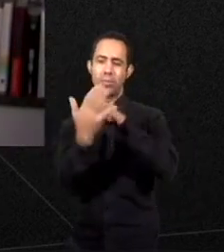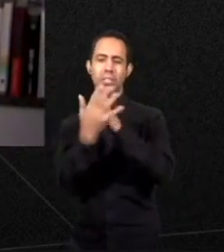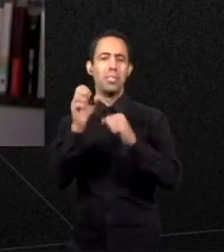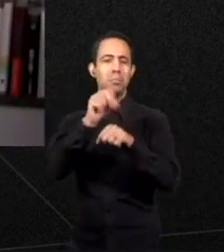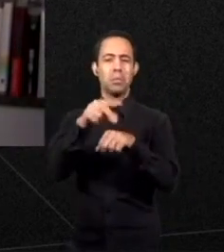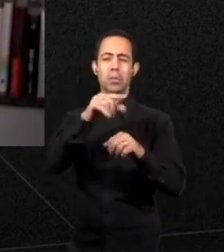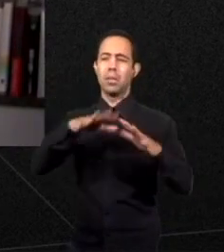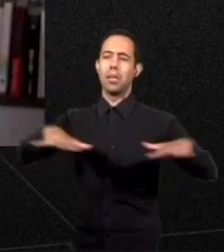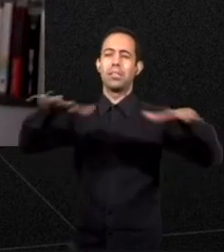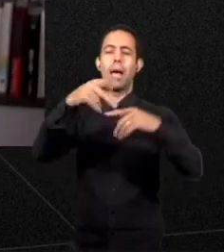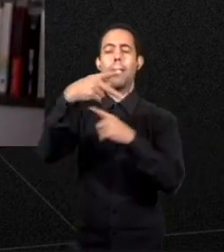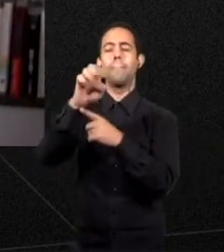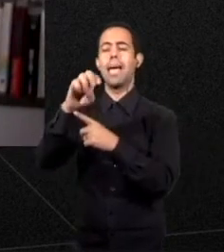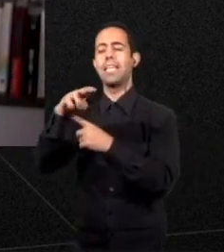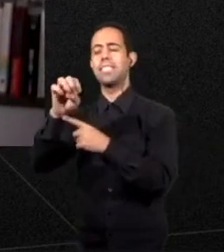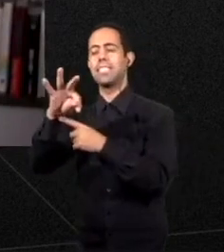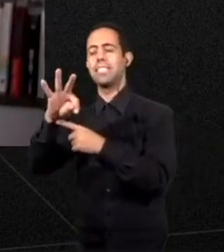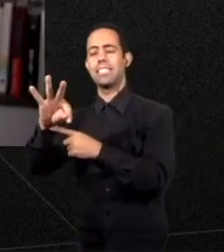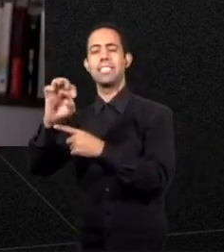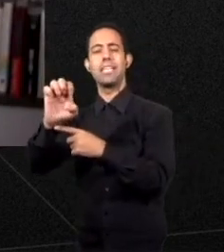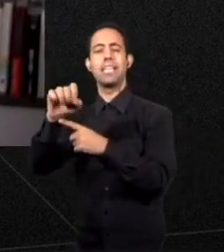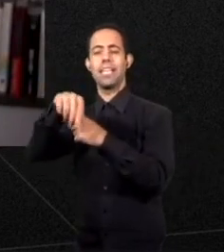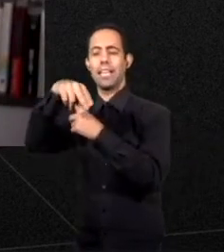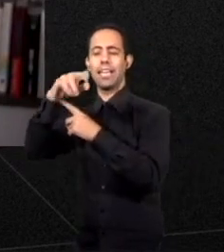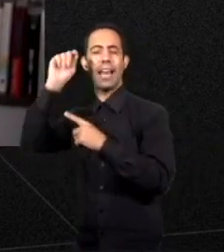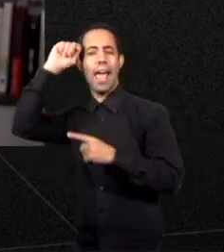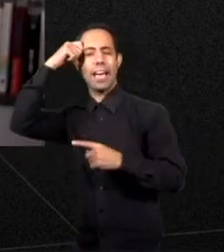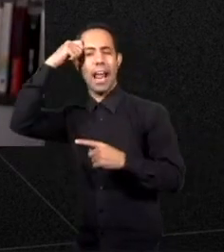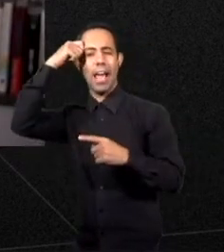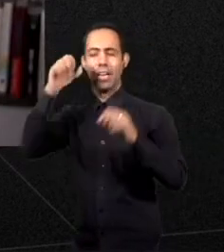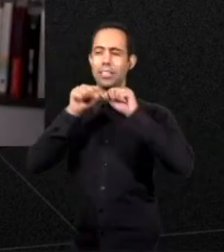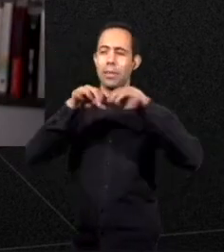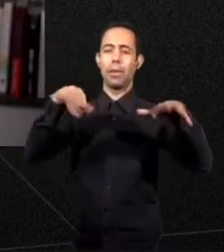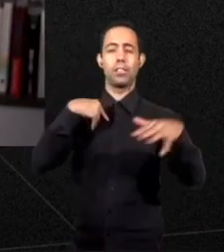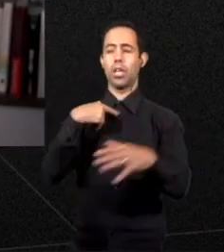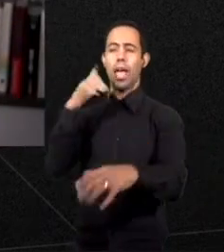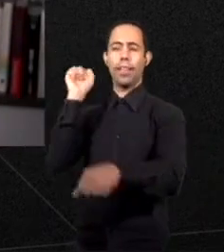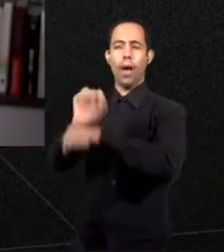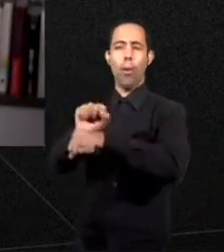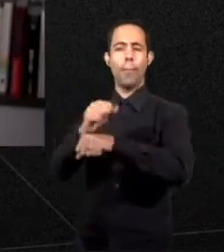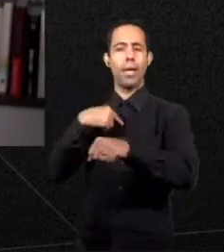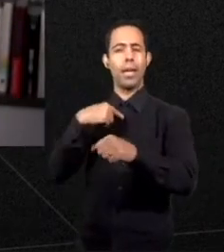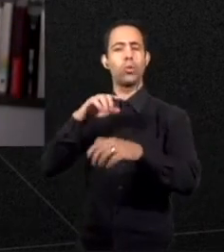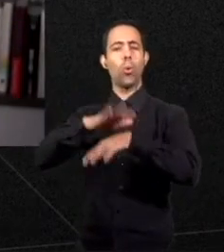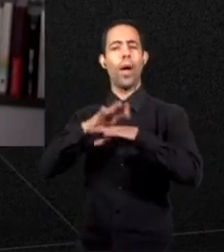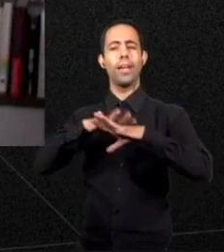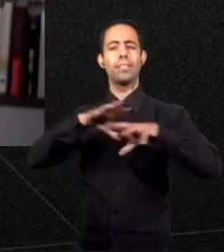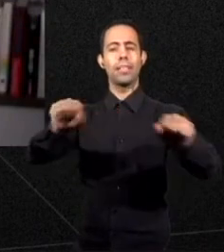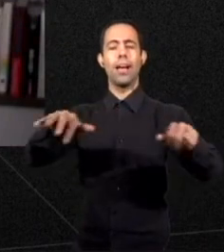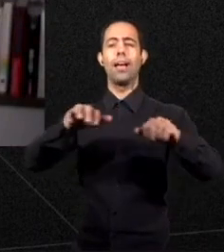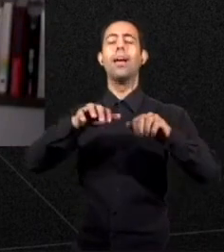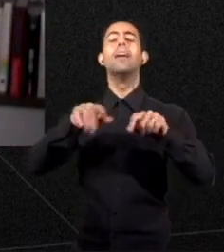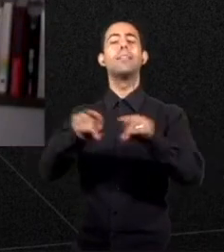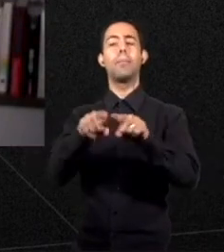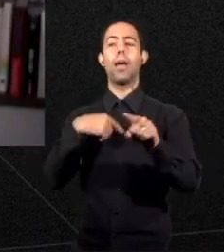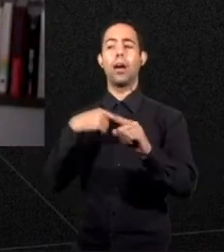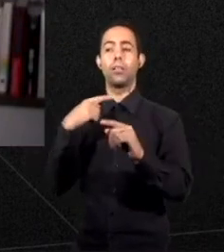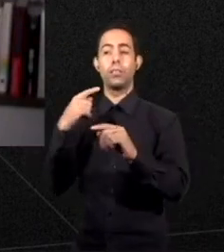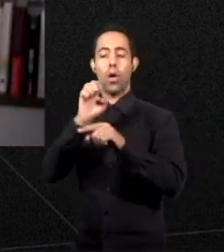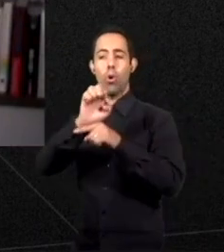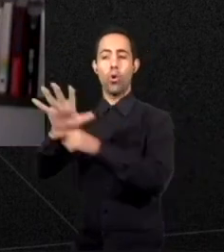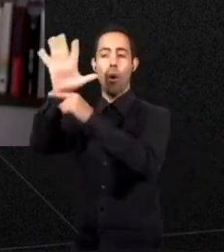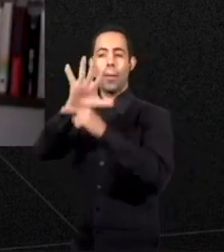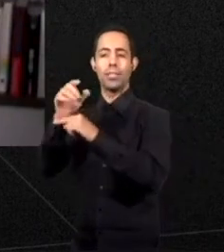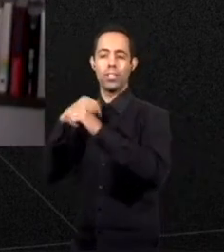or how to stop the disease. Similarly, when Europeans came to America in the 15th and 16th